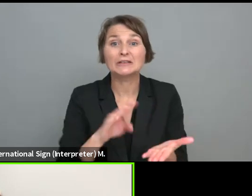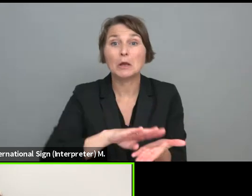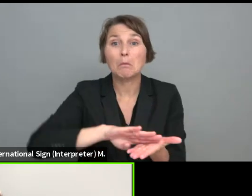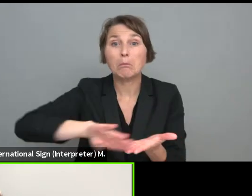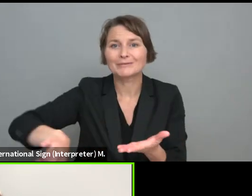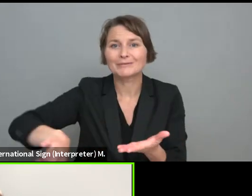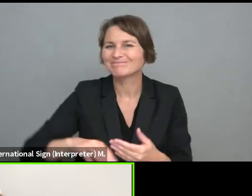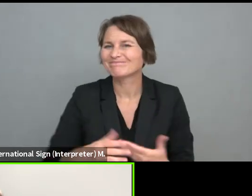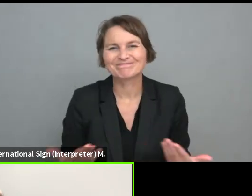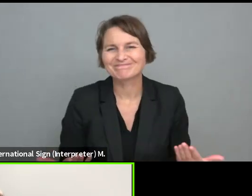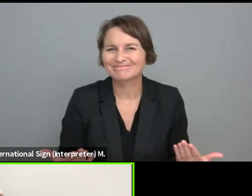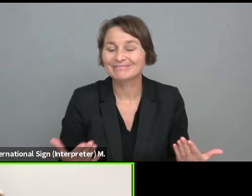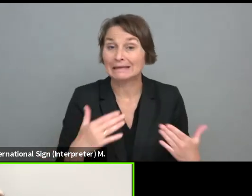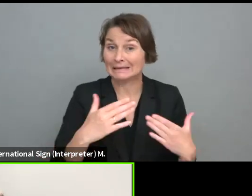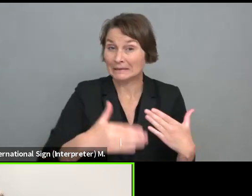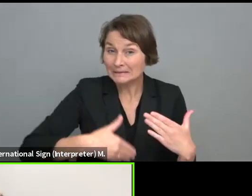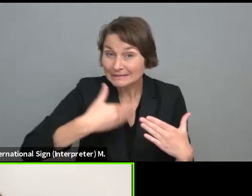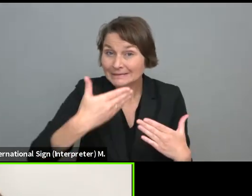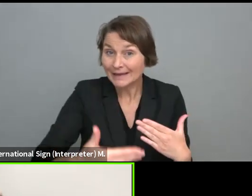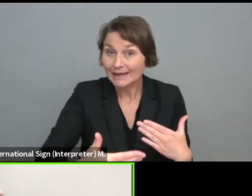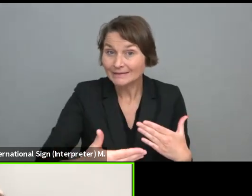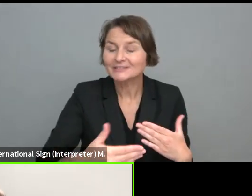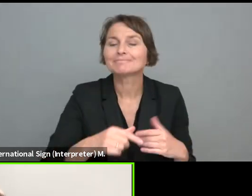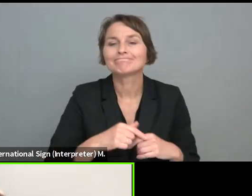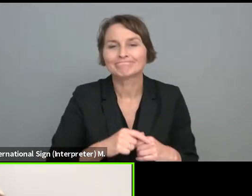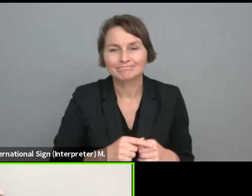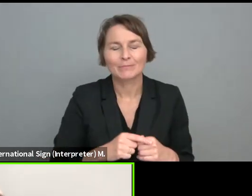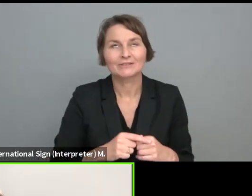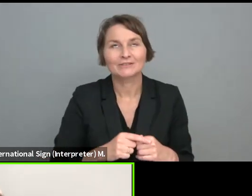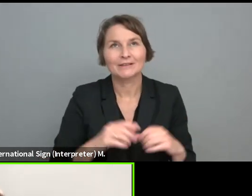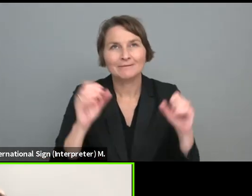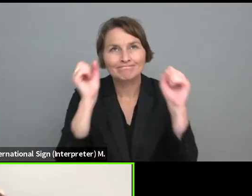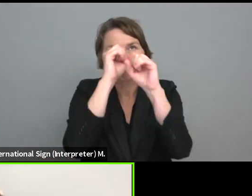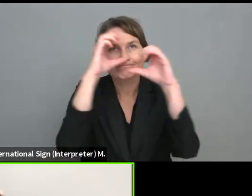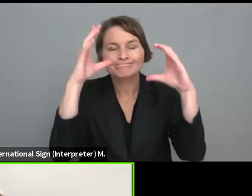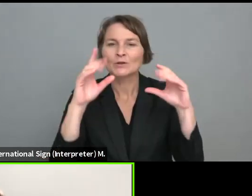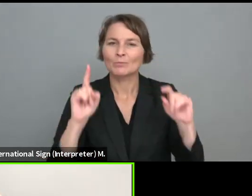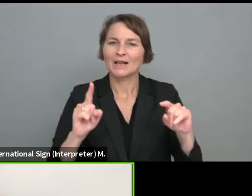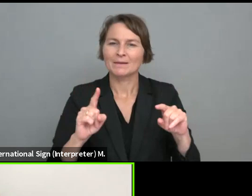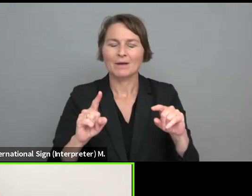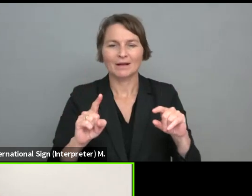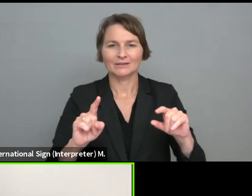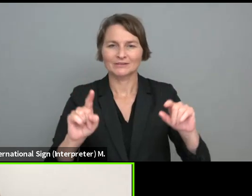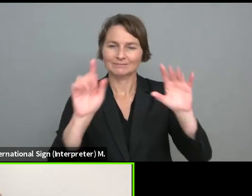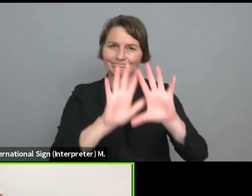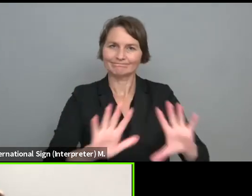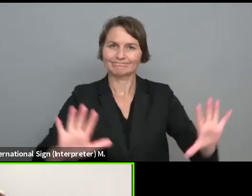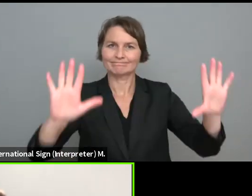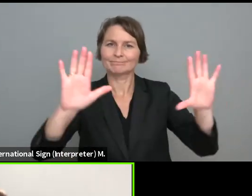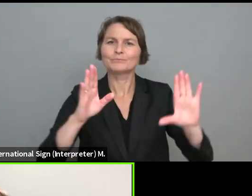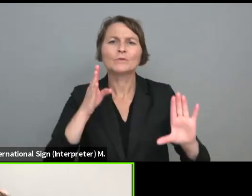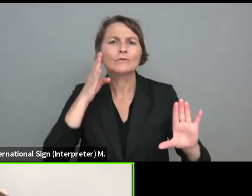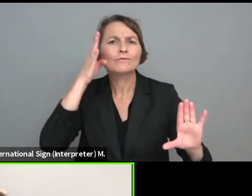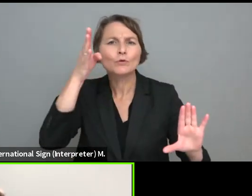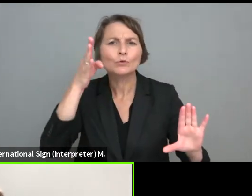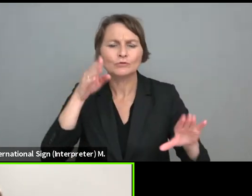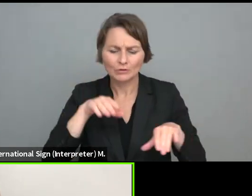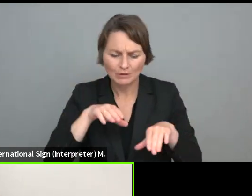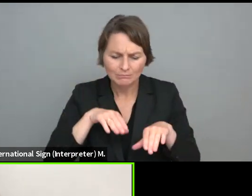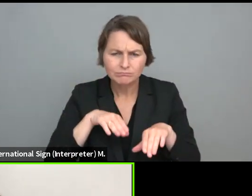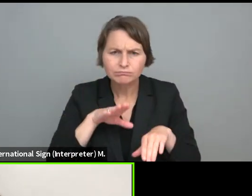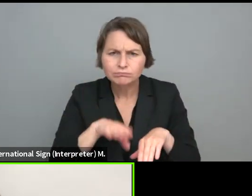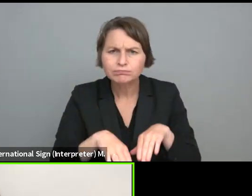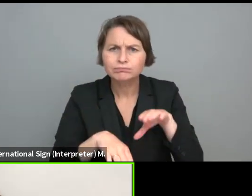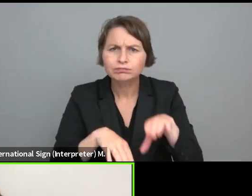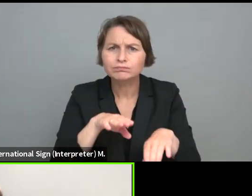is really laying out the future and really laying out, like, even under-resourced as we are, look at